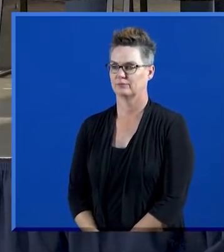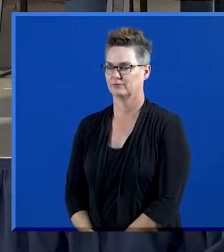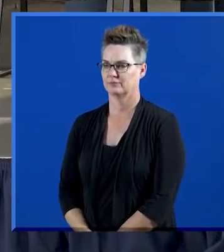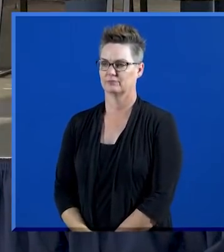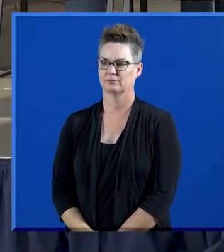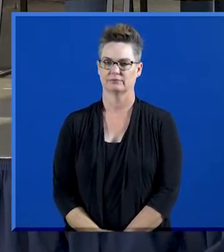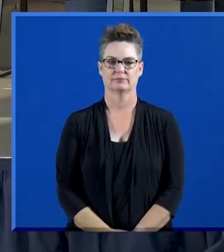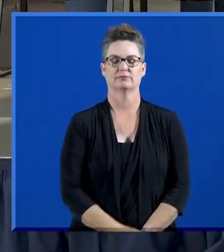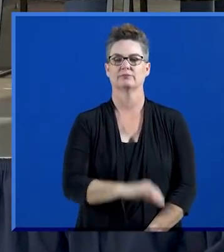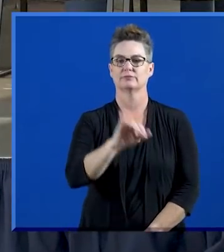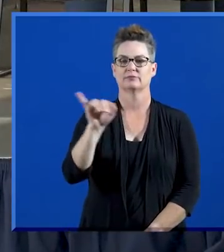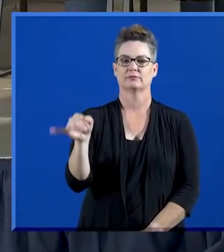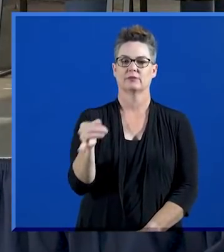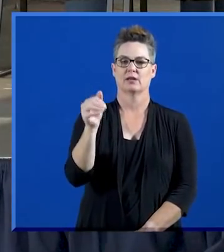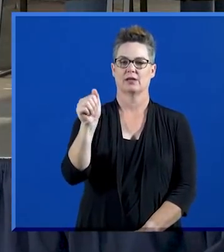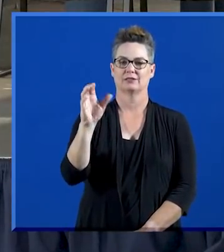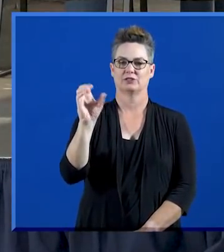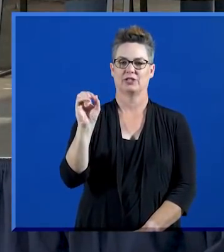Jacob Prater.